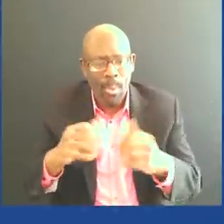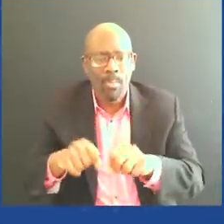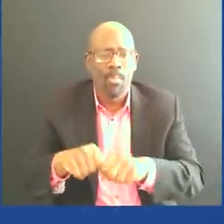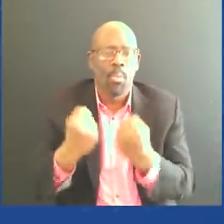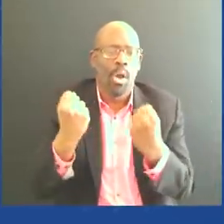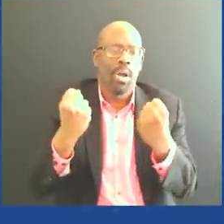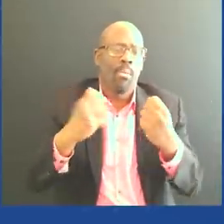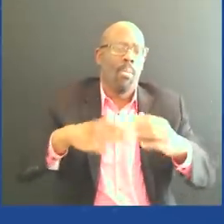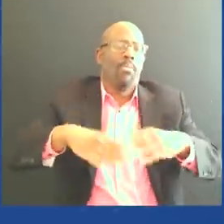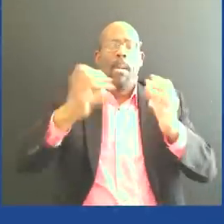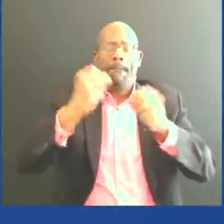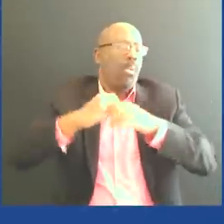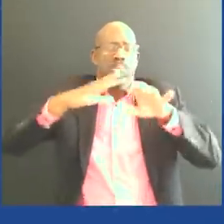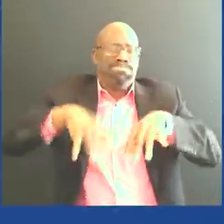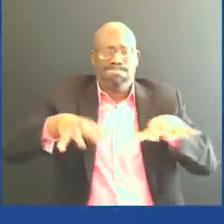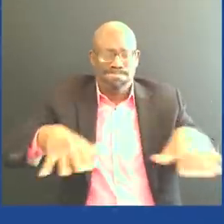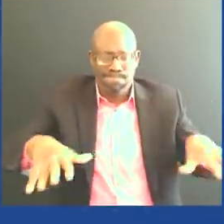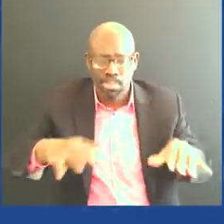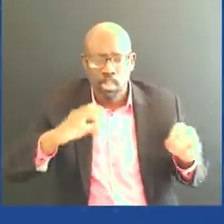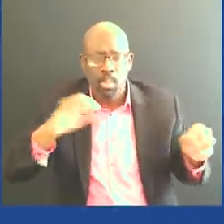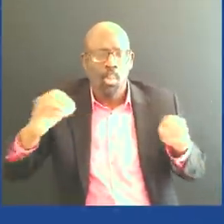brave. There's the ideal ship.